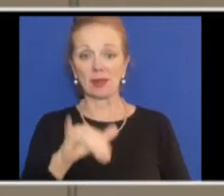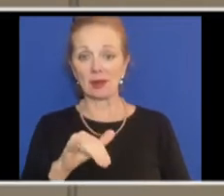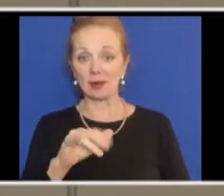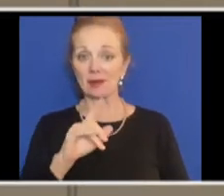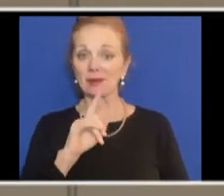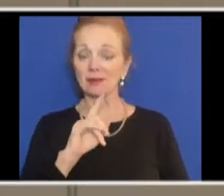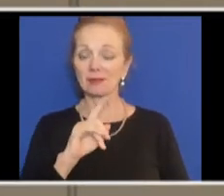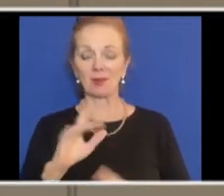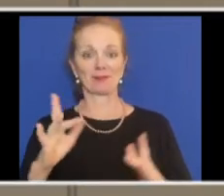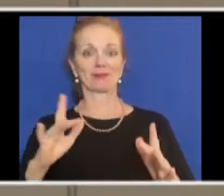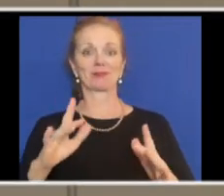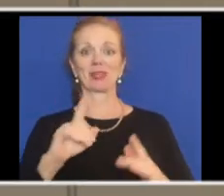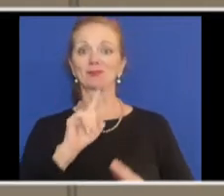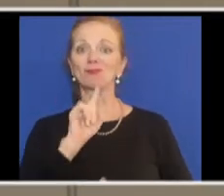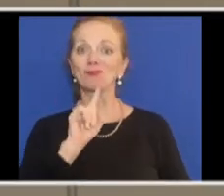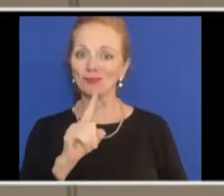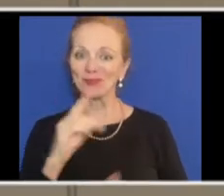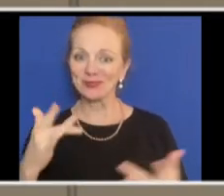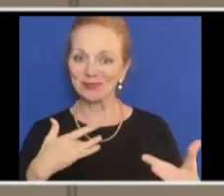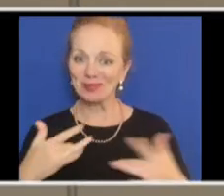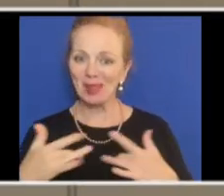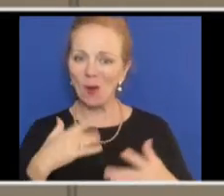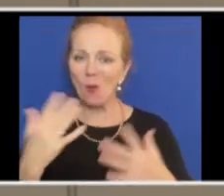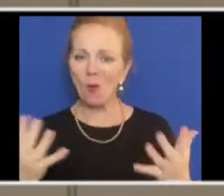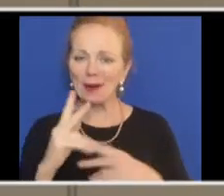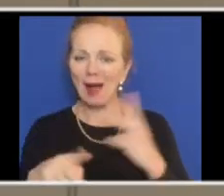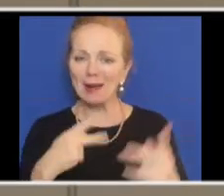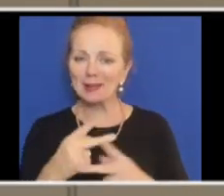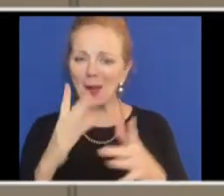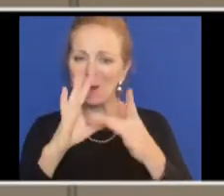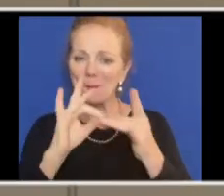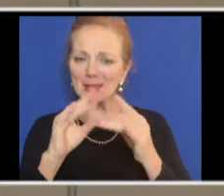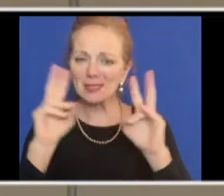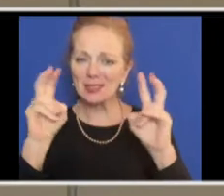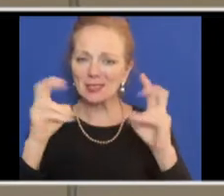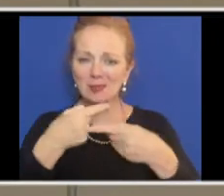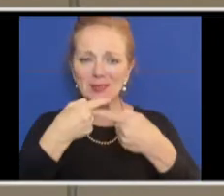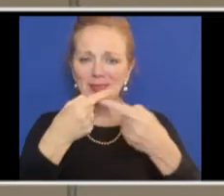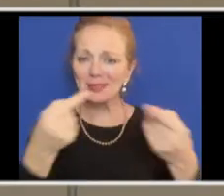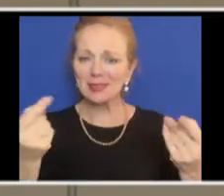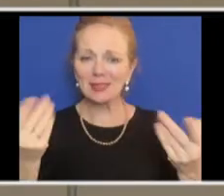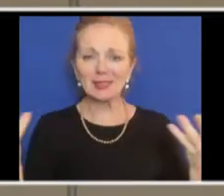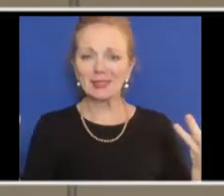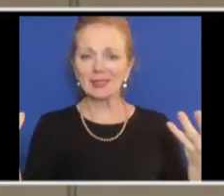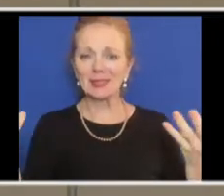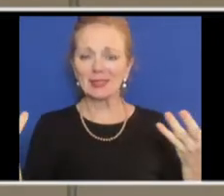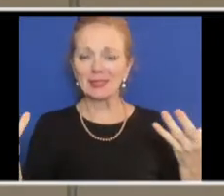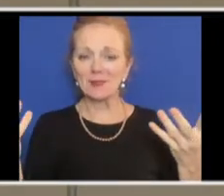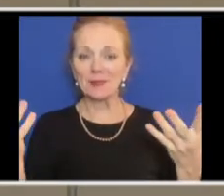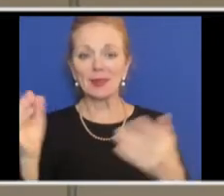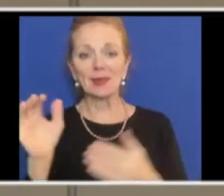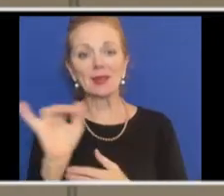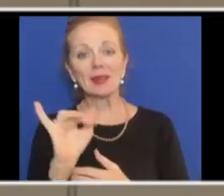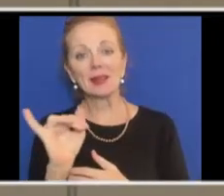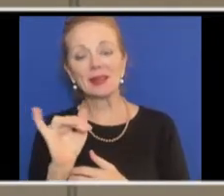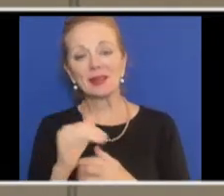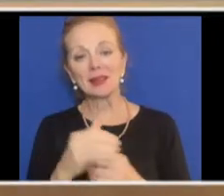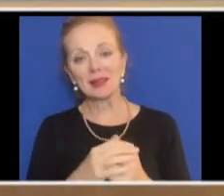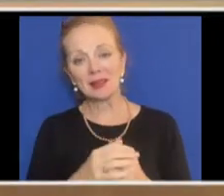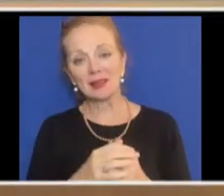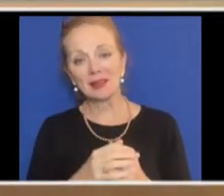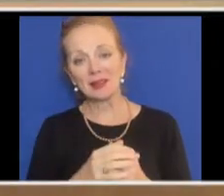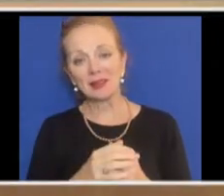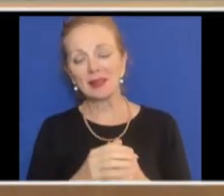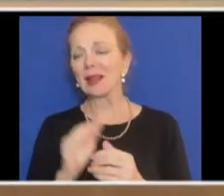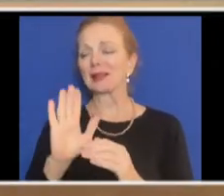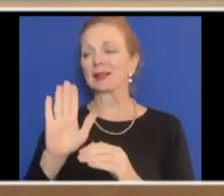very concerned about what kind of message are we actually putting out there like and again just